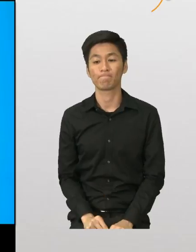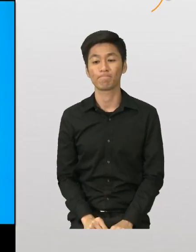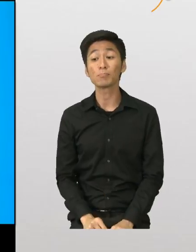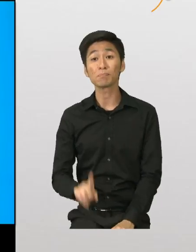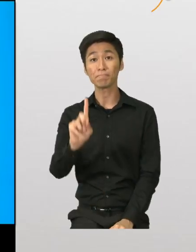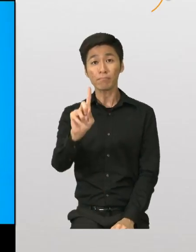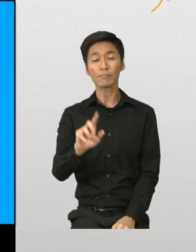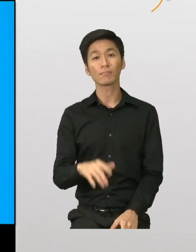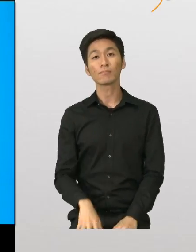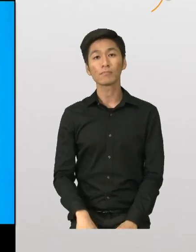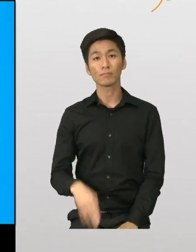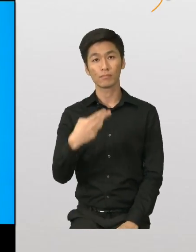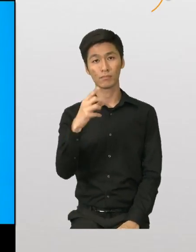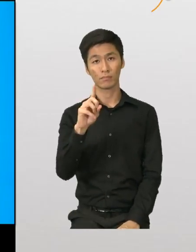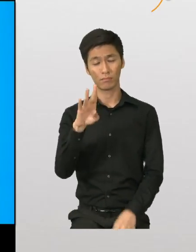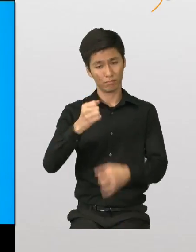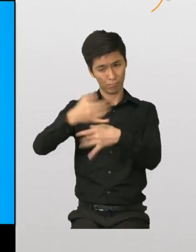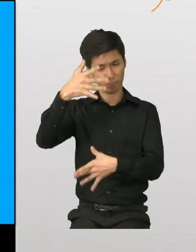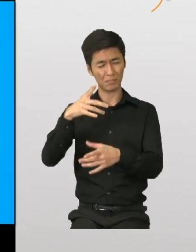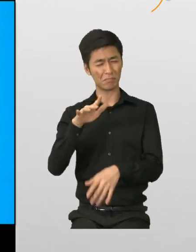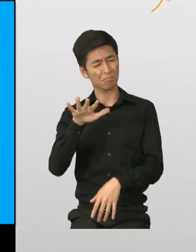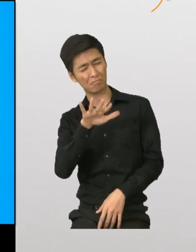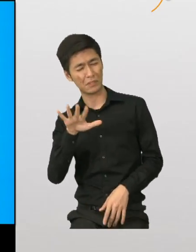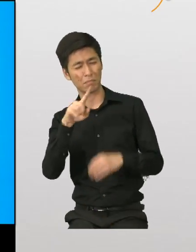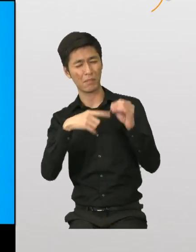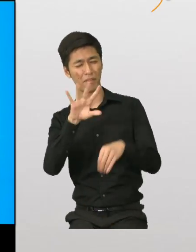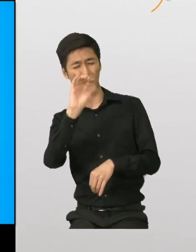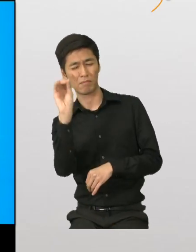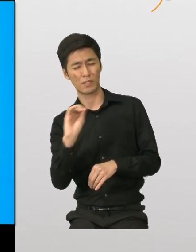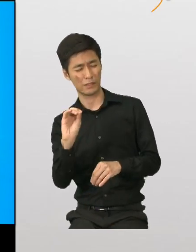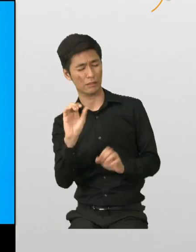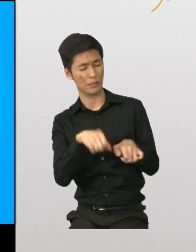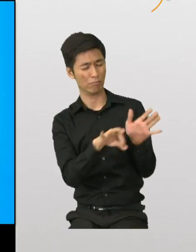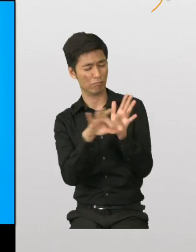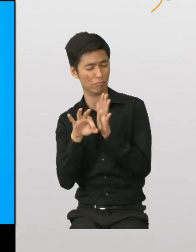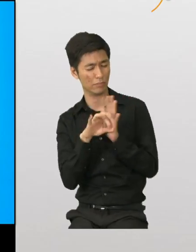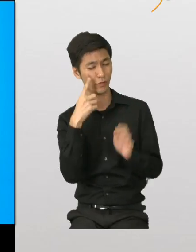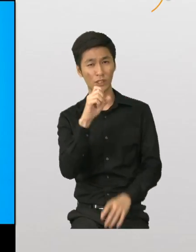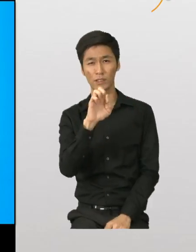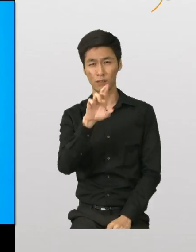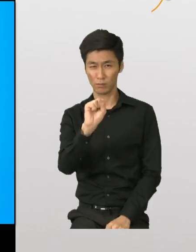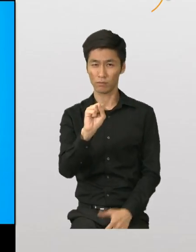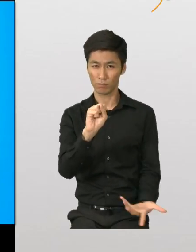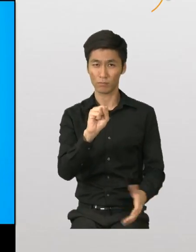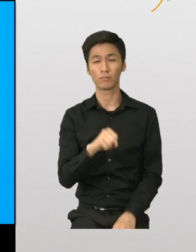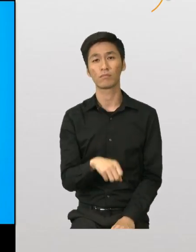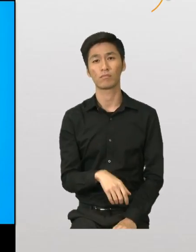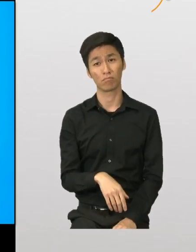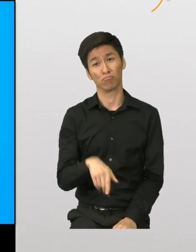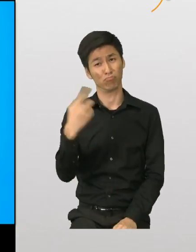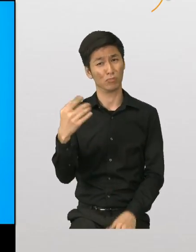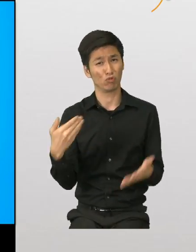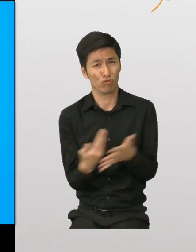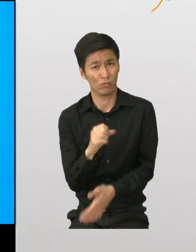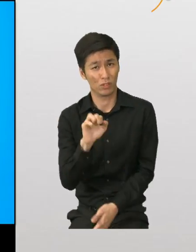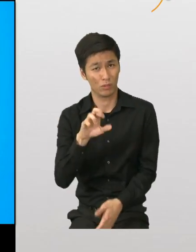However, HDB estimates that only about 5% of flats are suitable for SERS. There'll be a few more SERS projects to